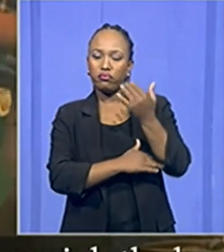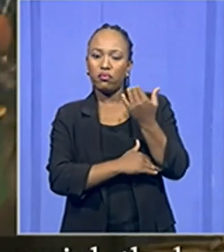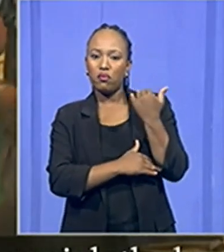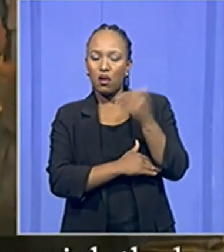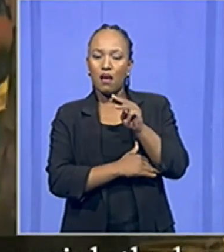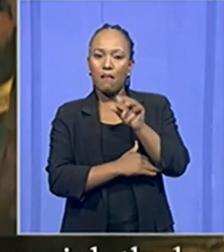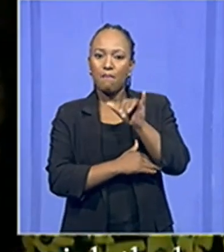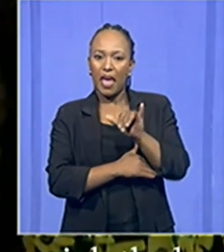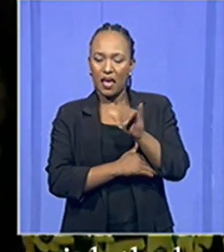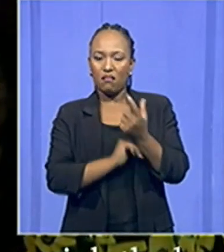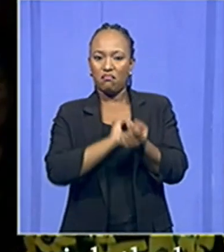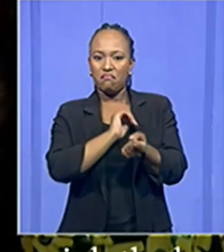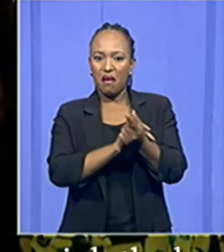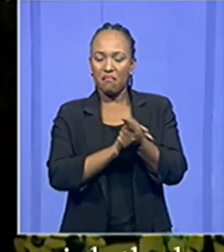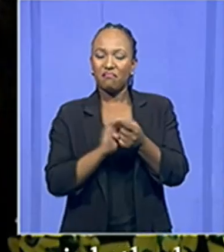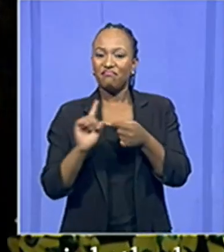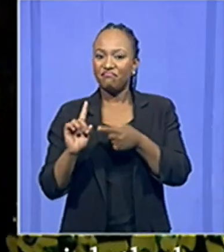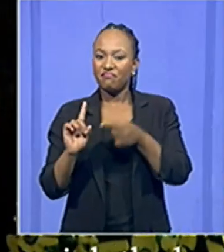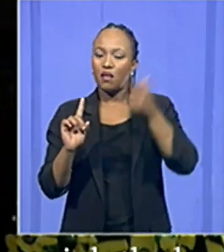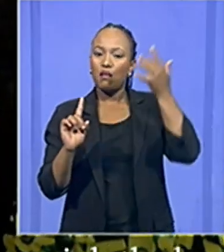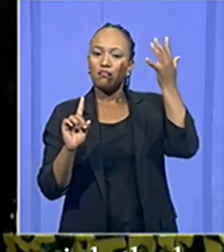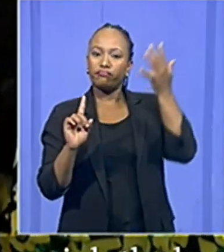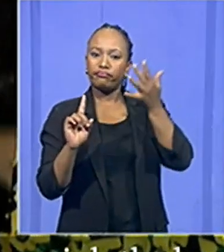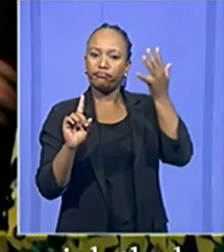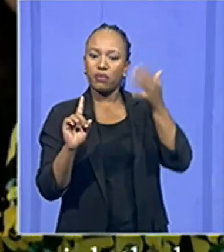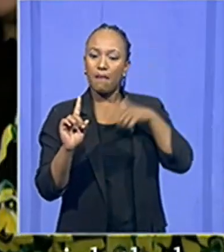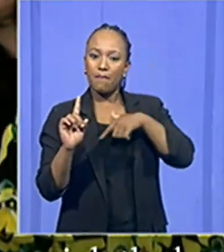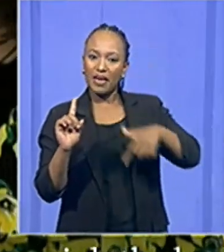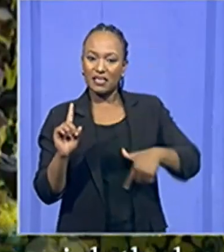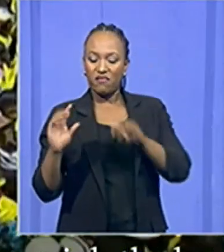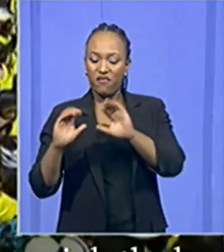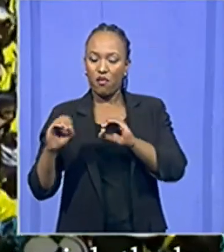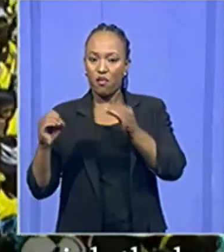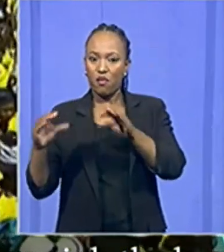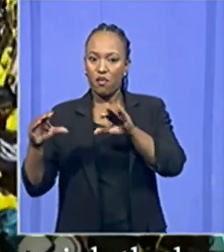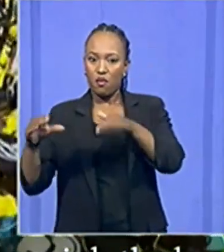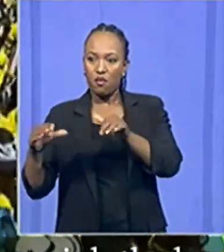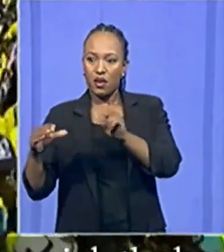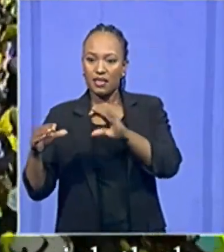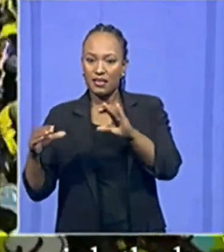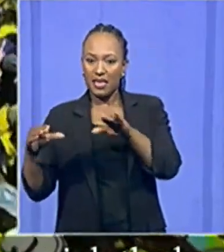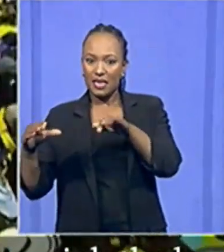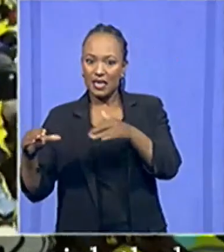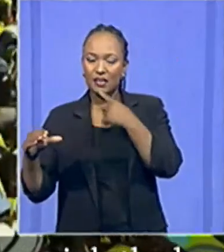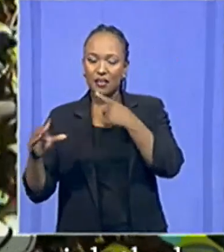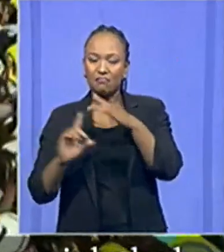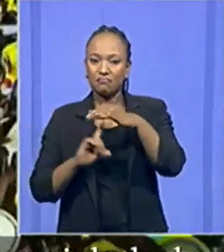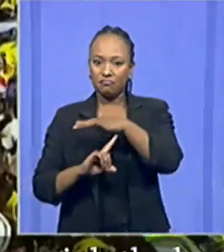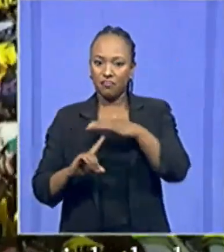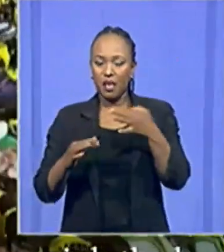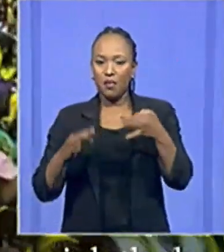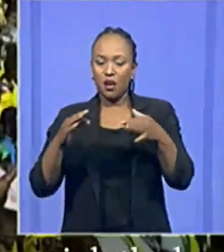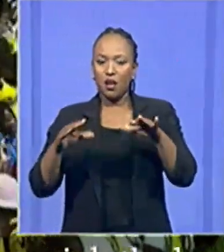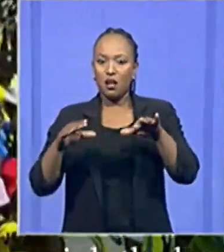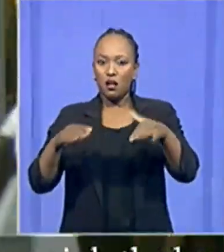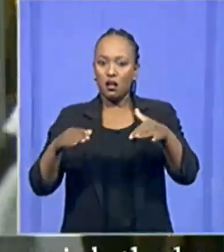Mopitlo. Polelong ya gagwe, mopresidente wa mokgatlo Cyril Ramaphosa o gateletše gore maemo a dipolotiki ka Afrika Borwa a